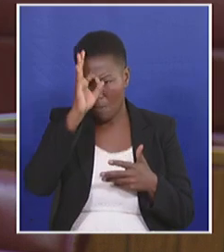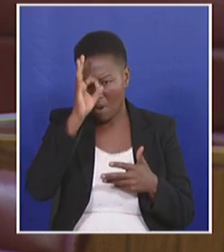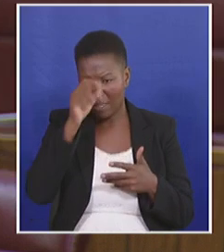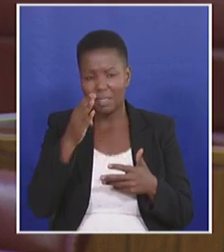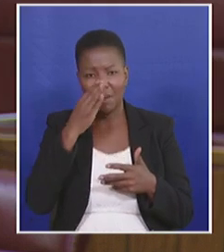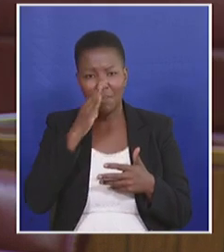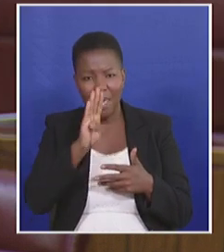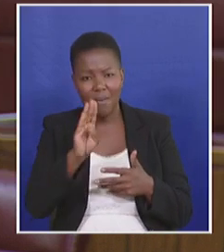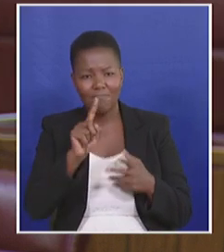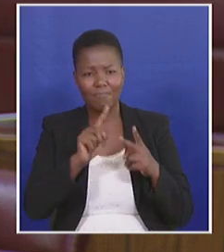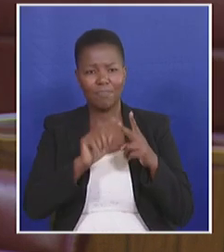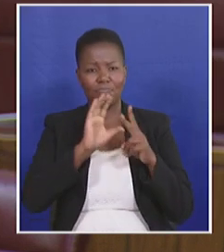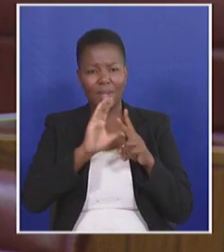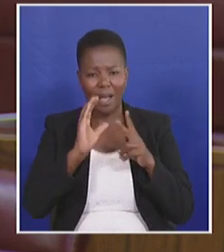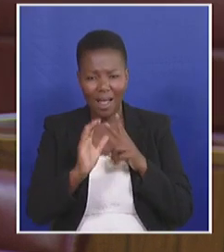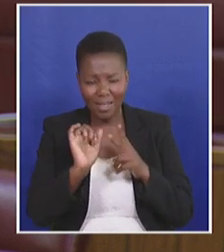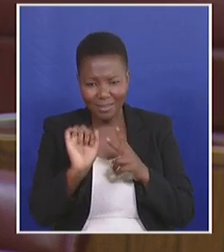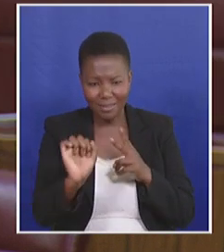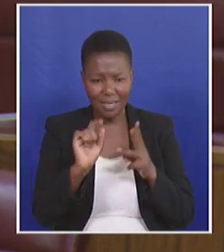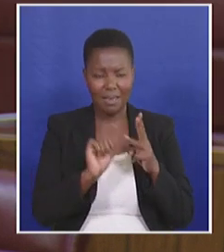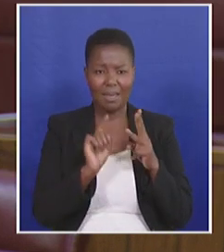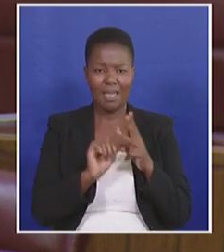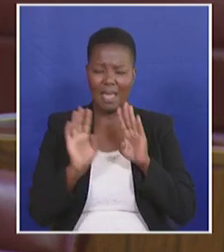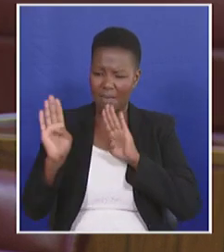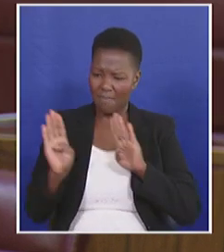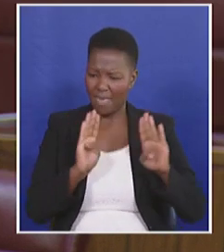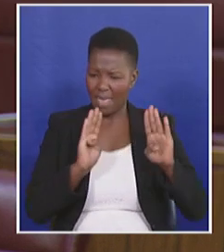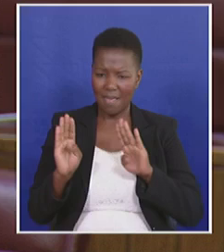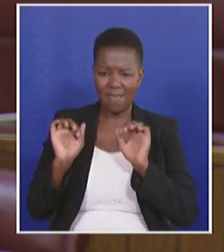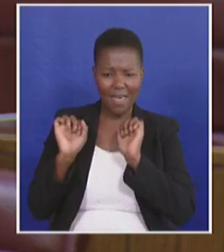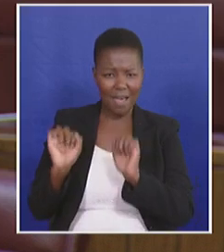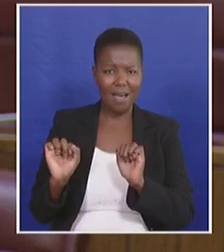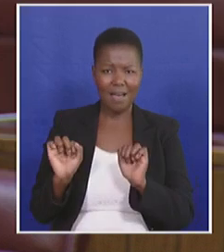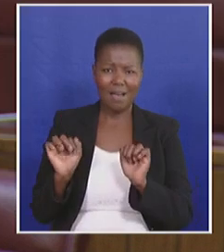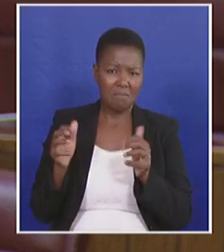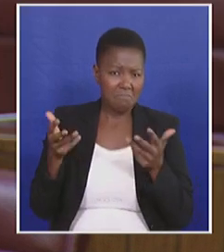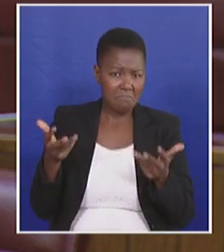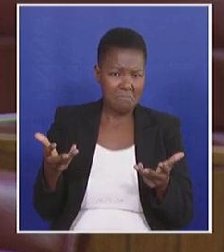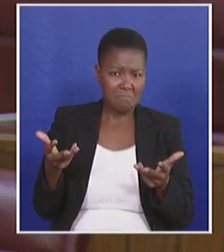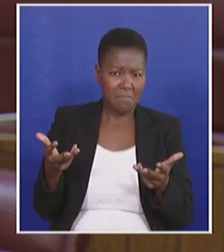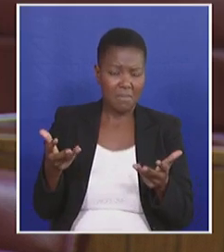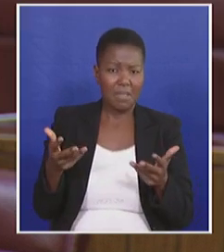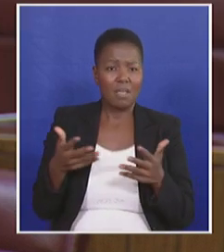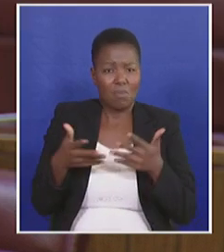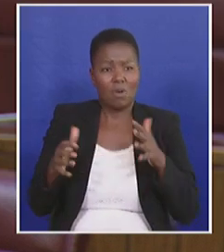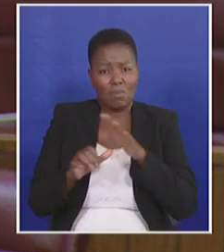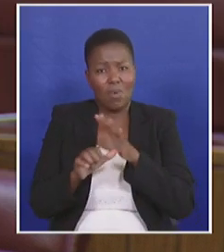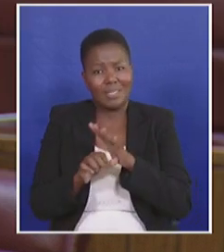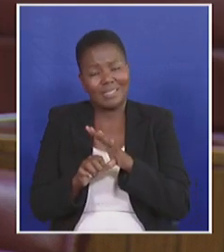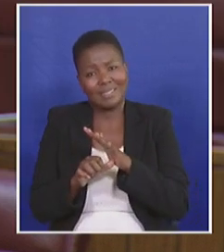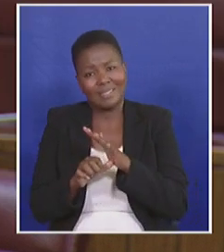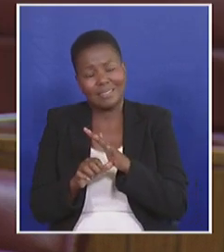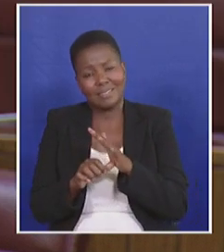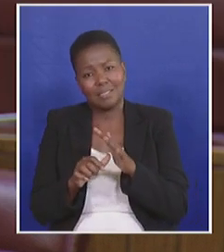approach and the manner in which the police are conducting themselves, especially with